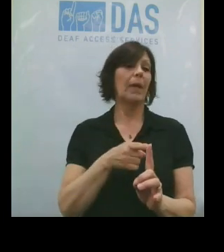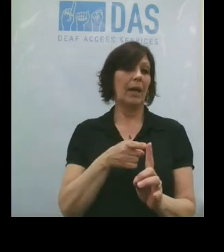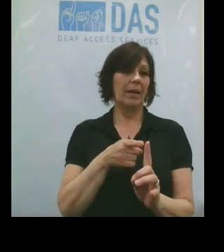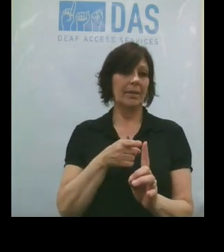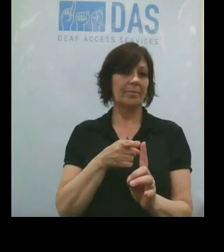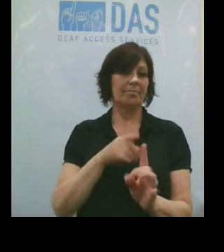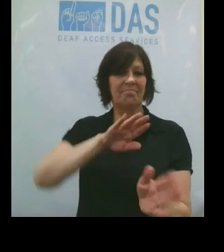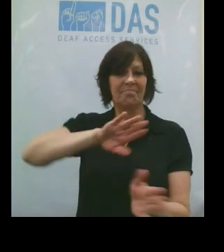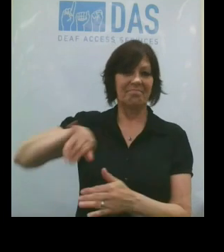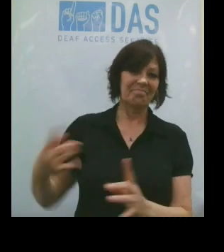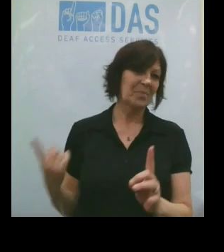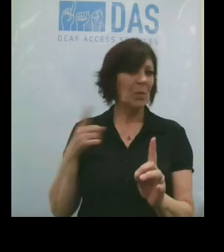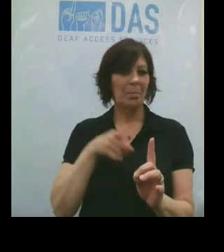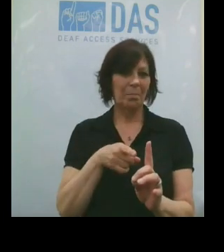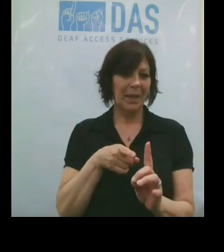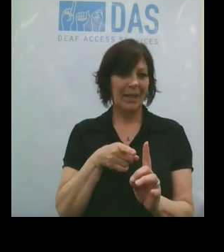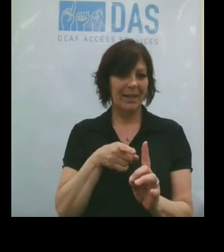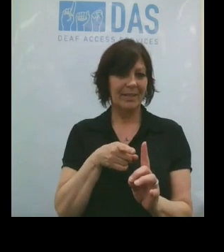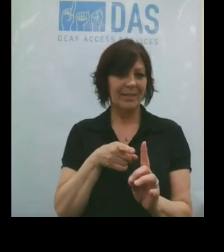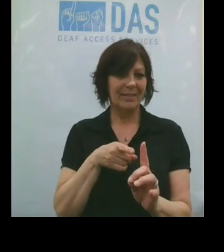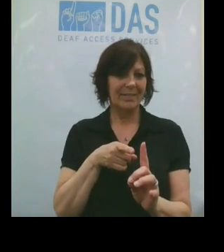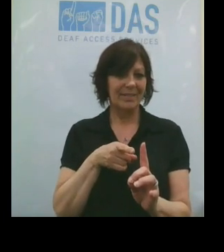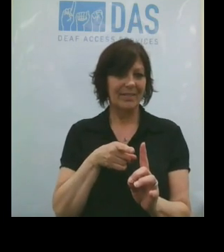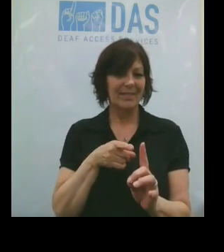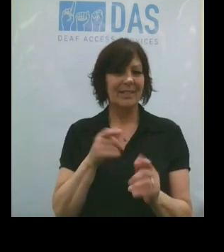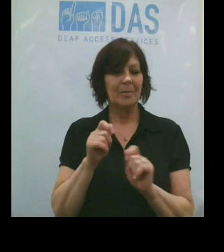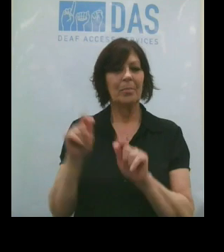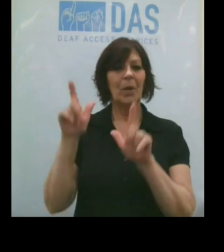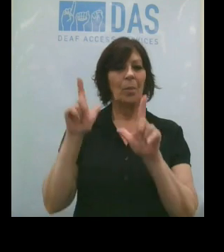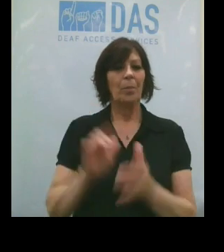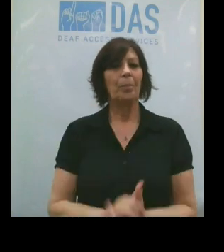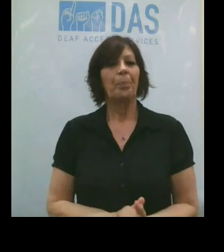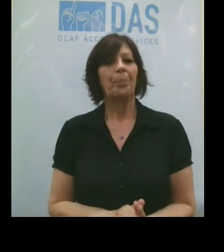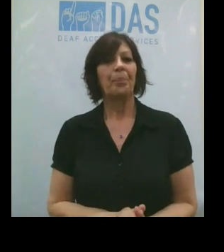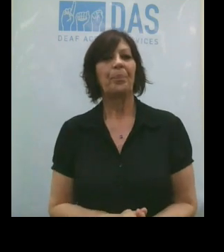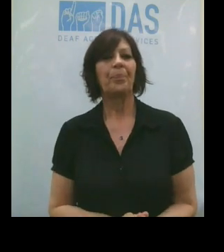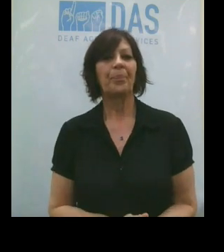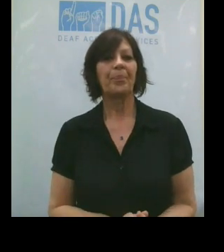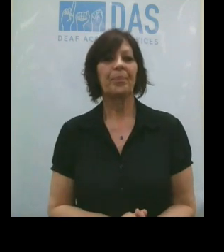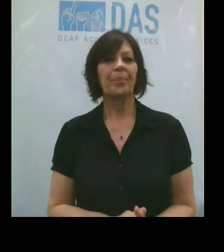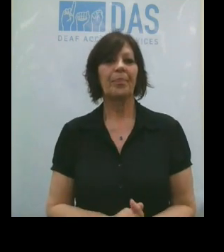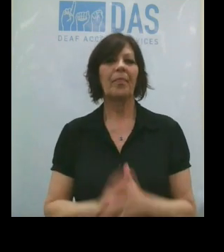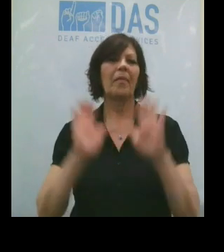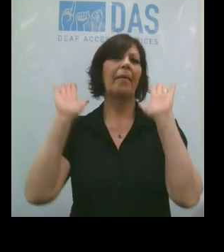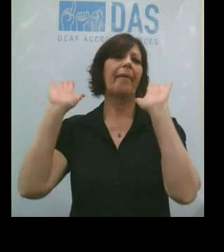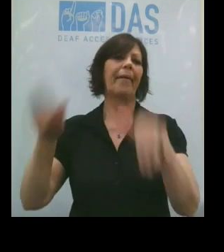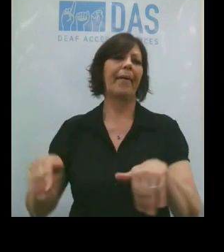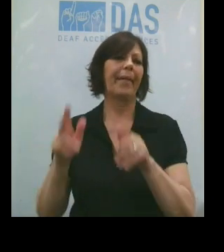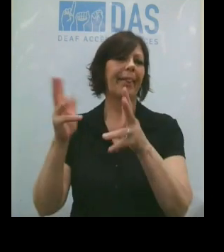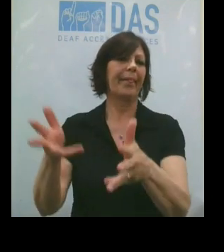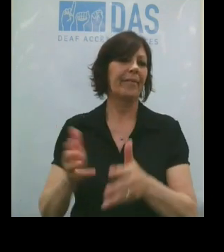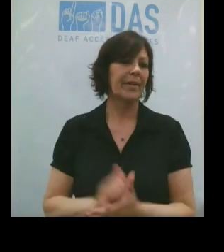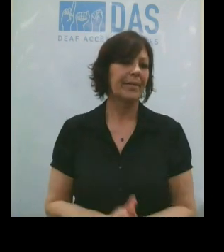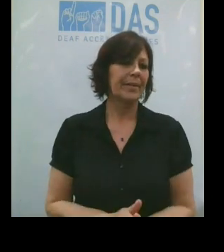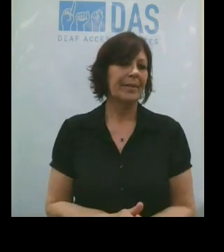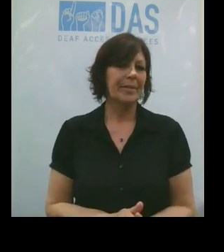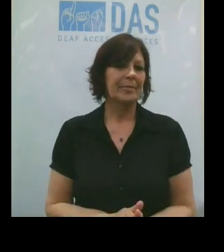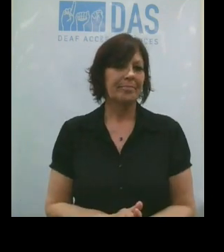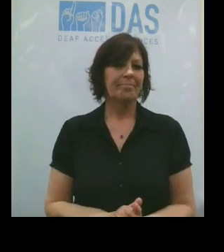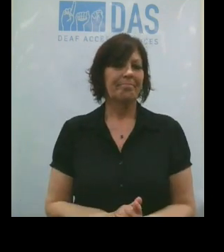rid of this, and we'll go back to the PowerPoint. Actually, you can just keep it there. I'll just do a little maneuver